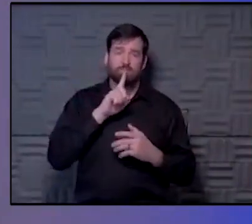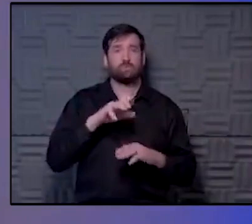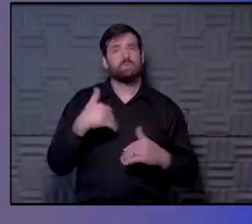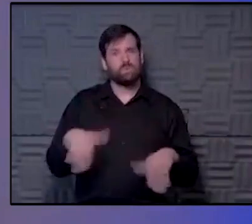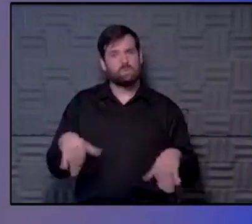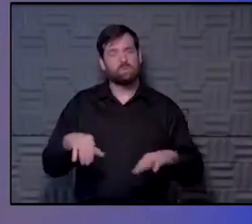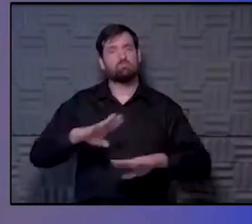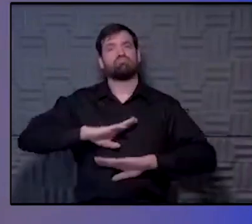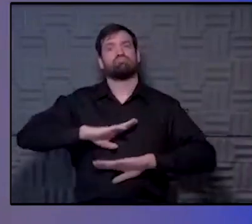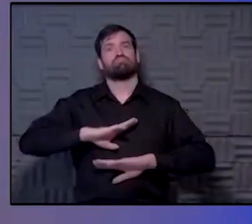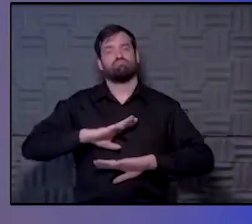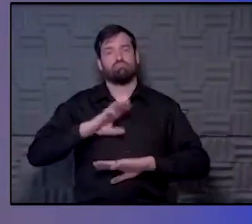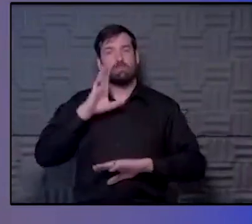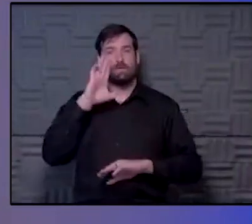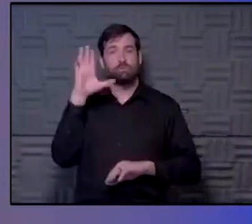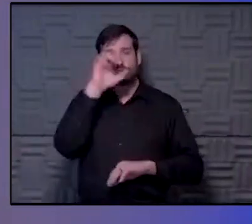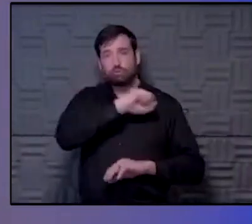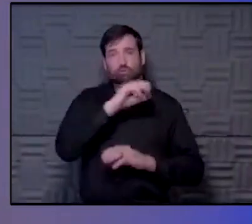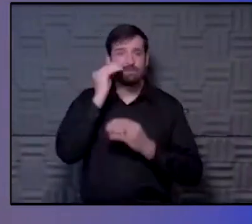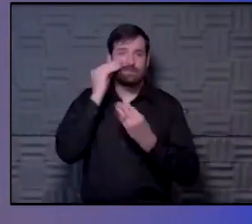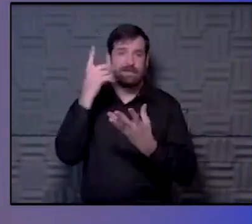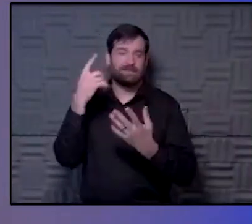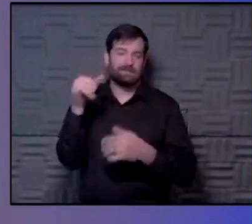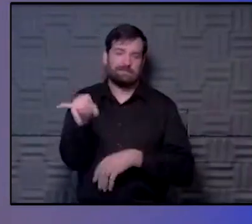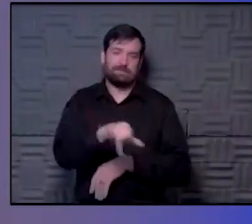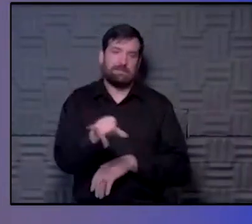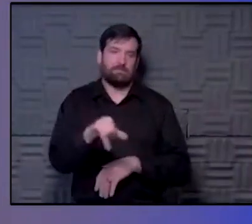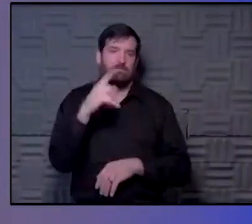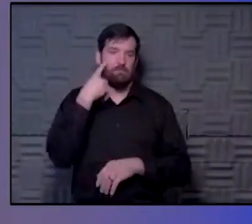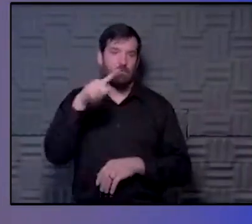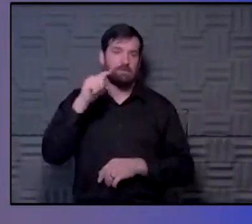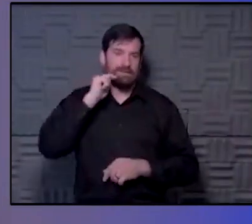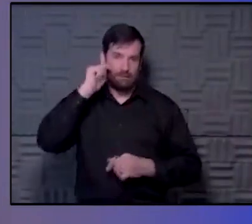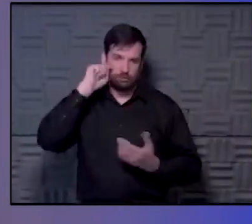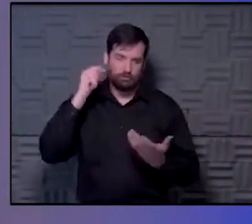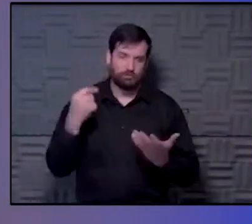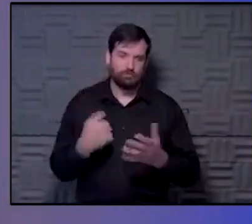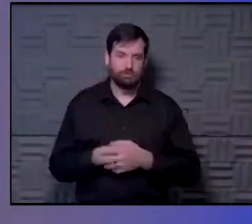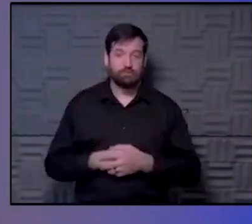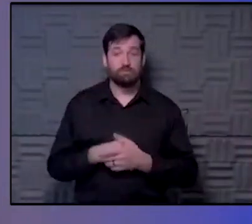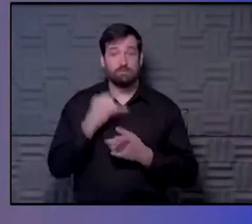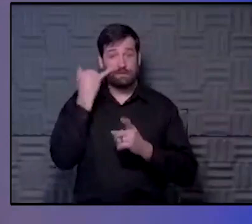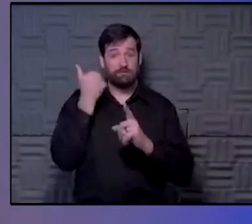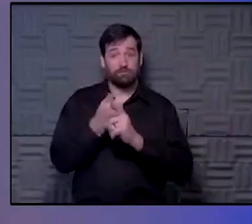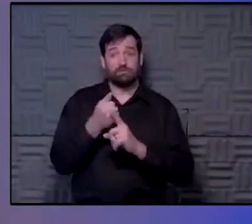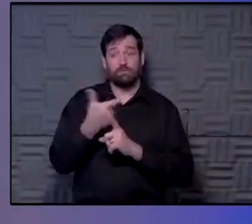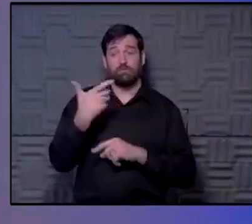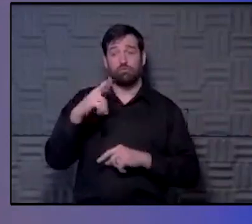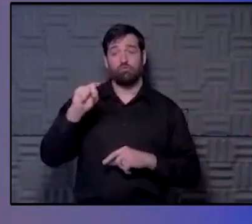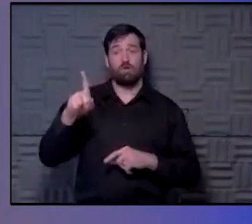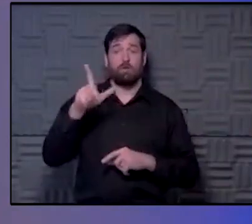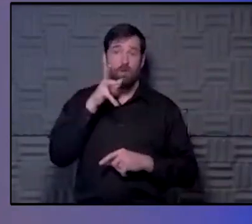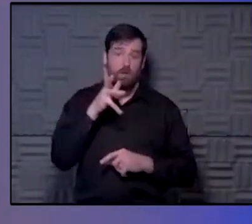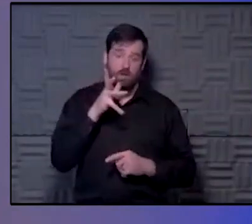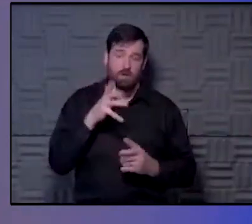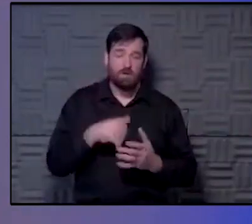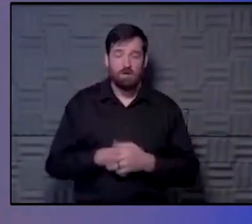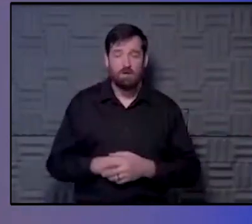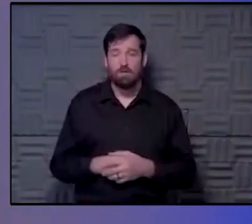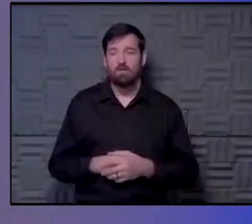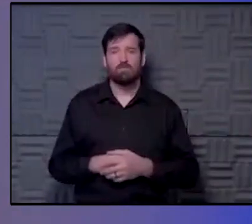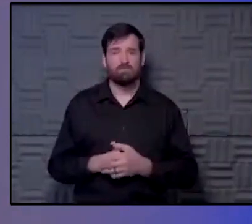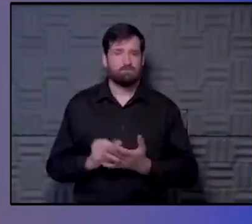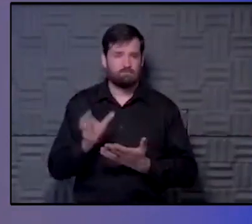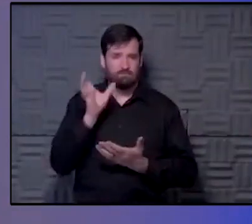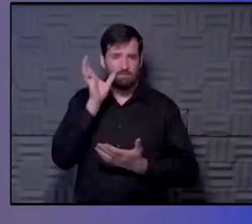And so I assume the data is going to be the same for the adolescents. And so if you're the grandmother, you're going to have